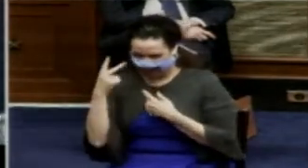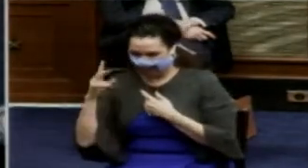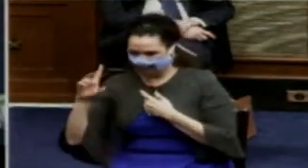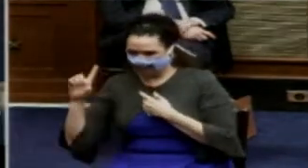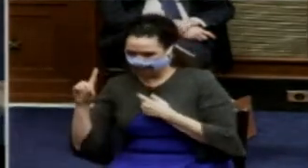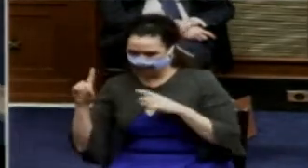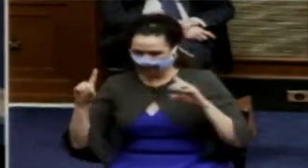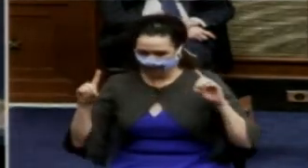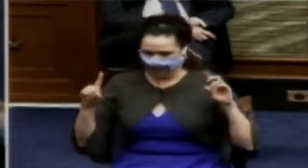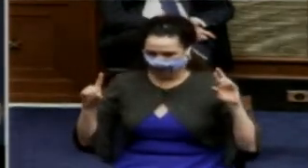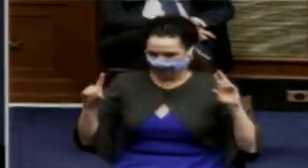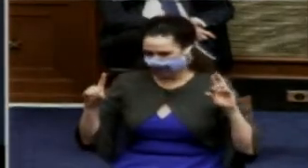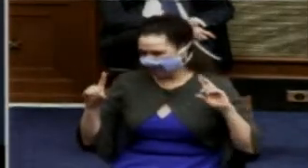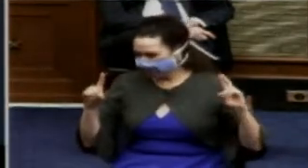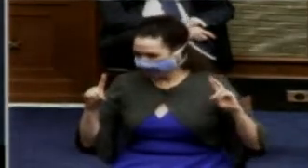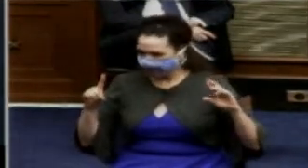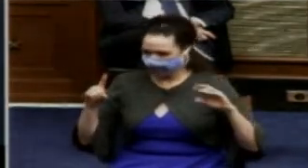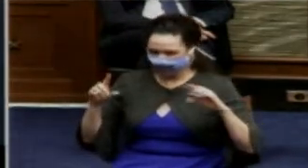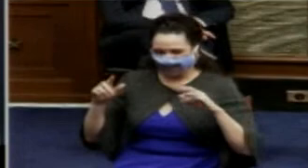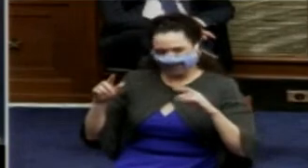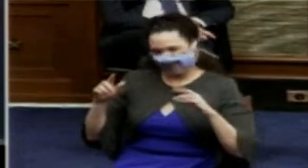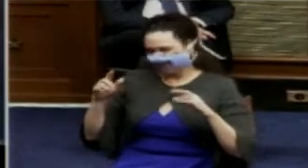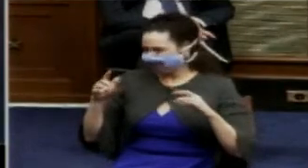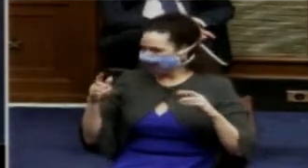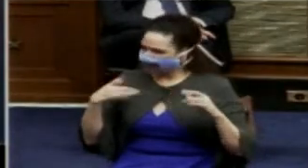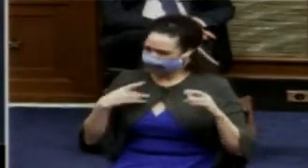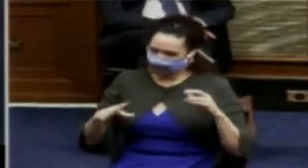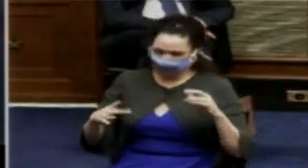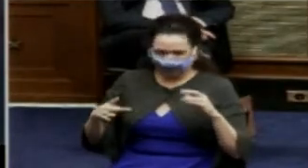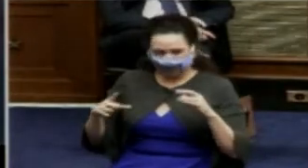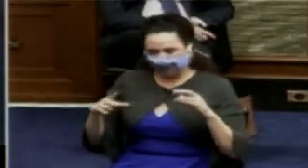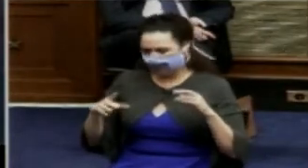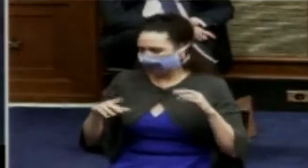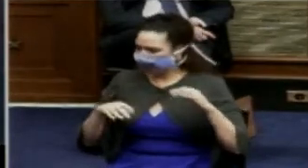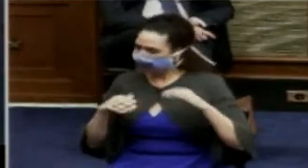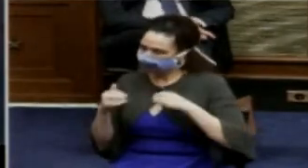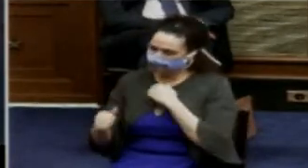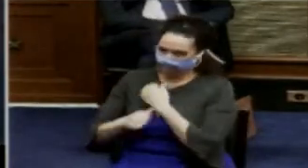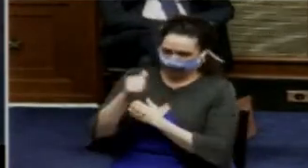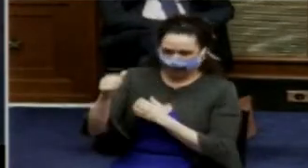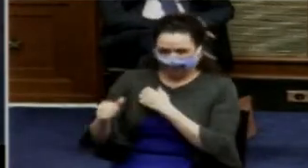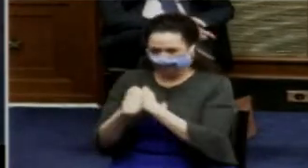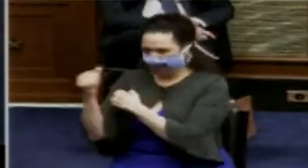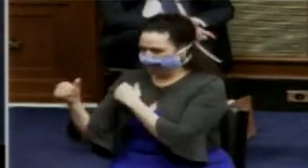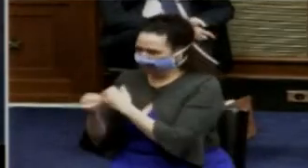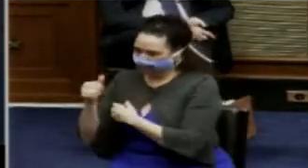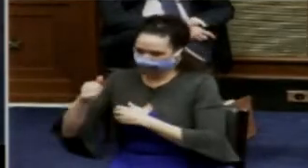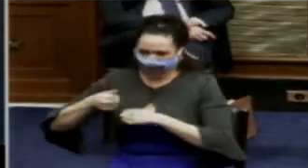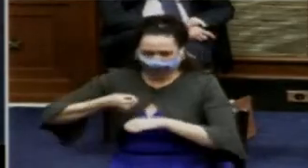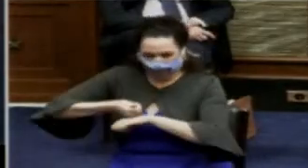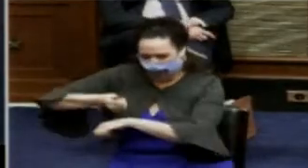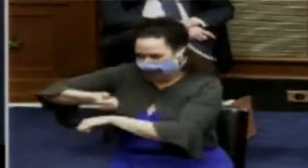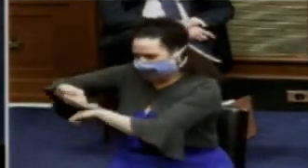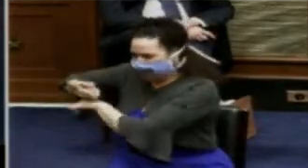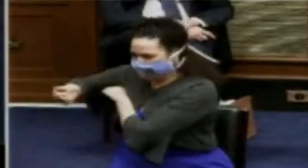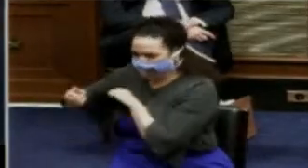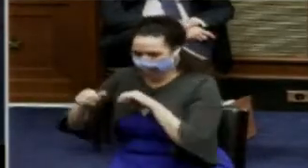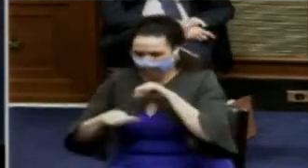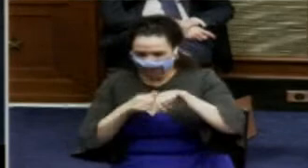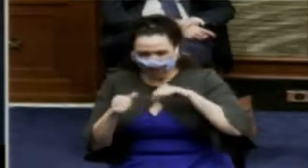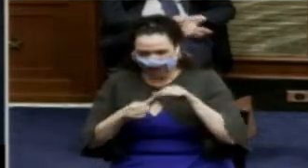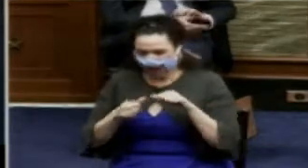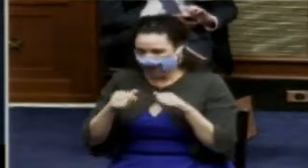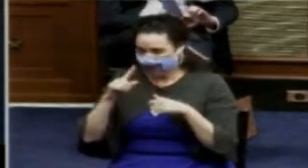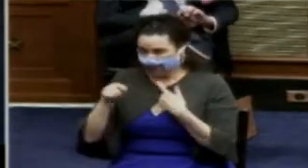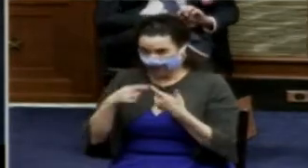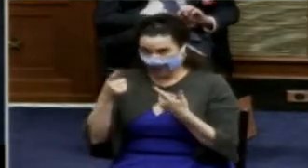of emancipation, the party of 13th, 14th, and 15th Amendments. You have to look at what